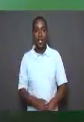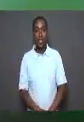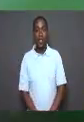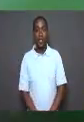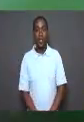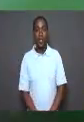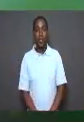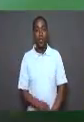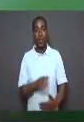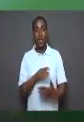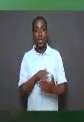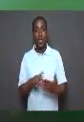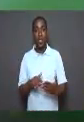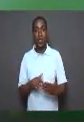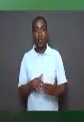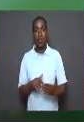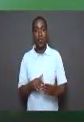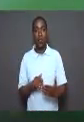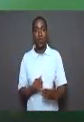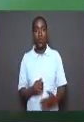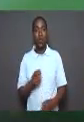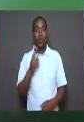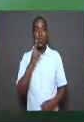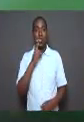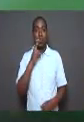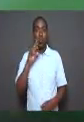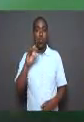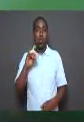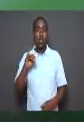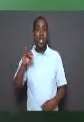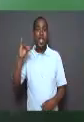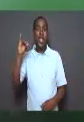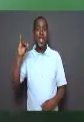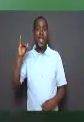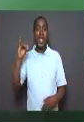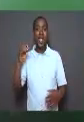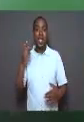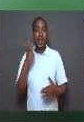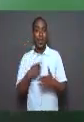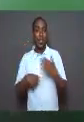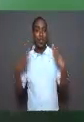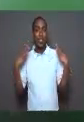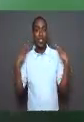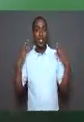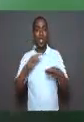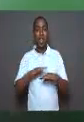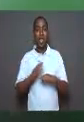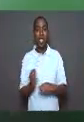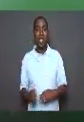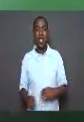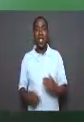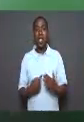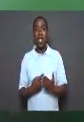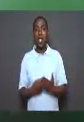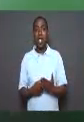Today, we will study the effect of smoking on health. This